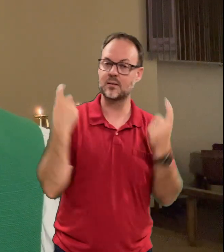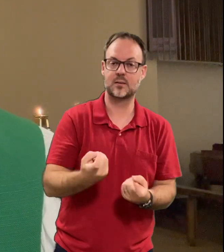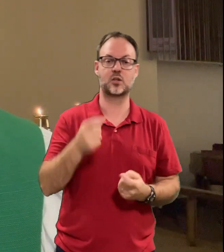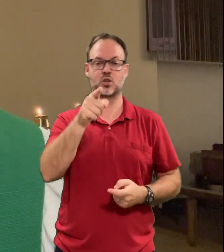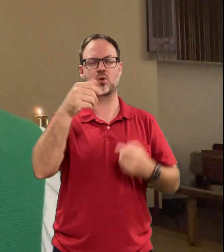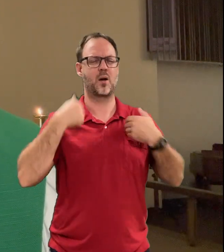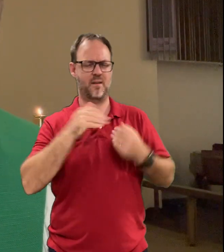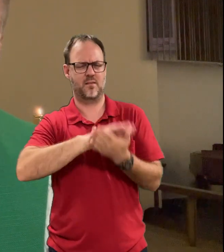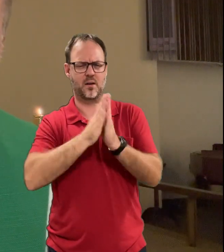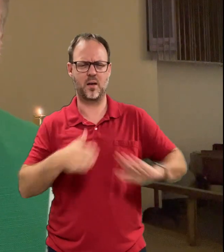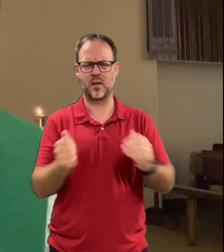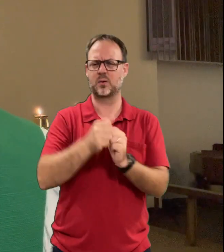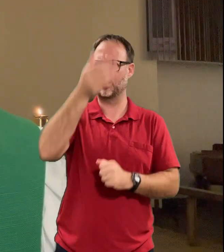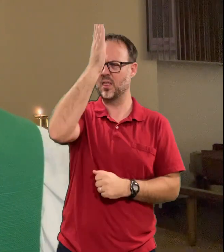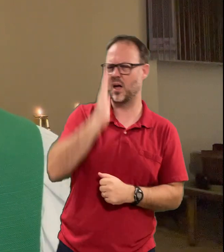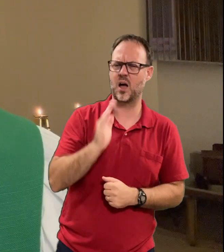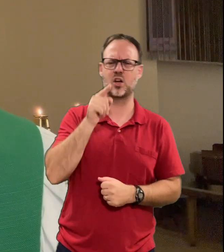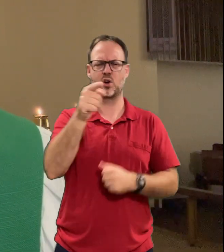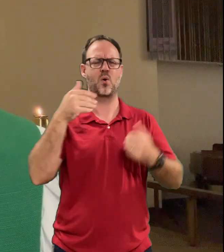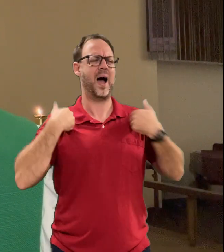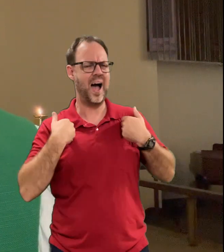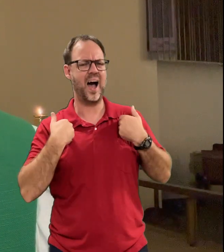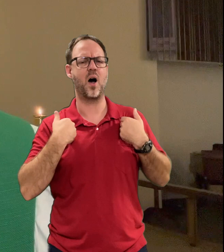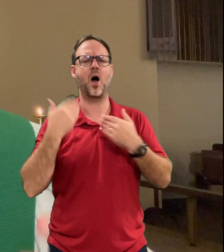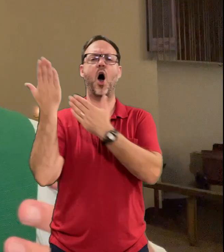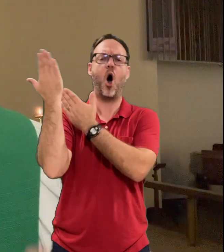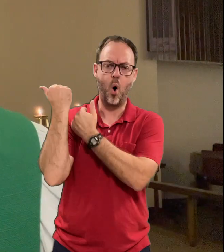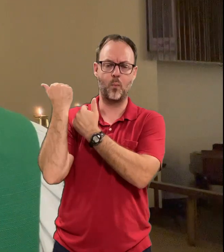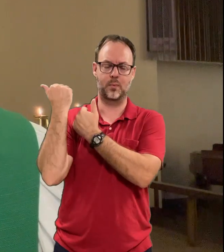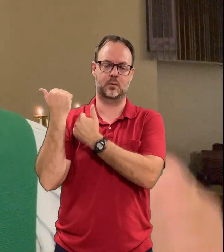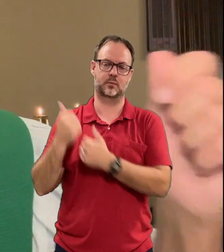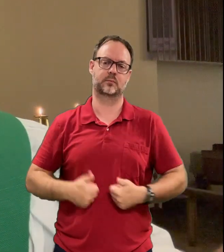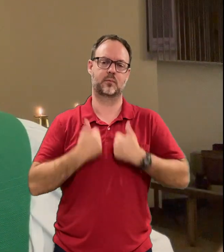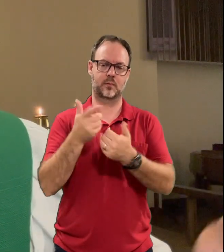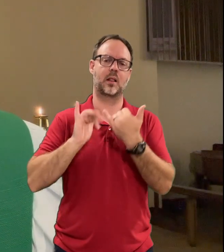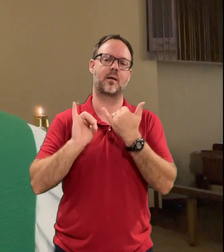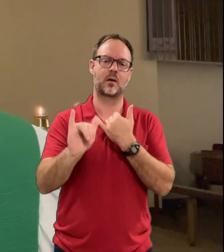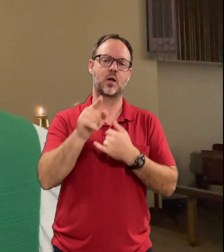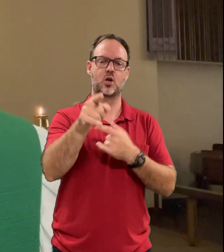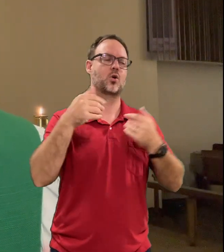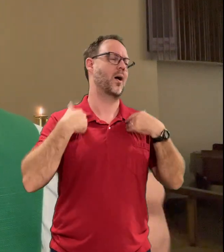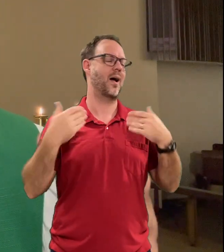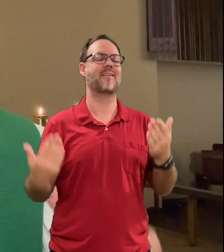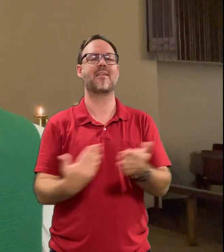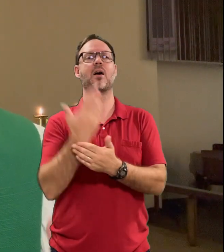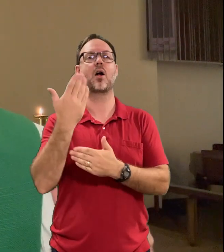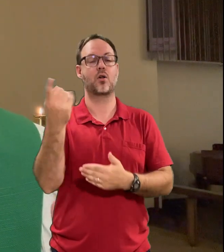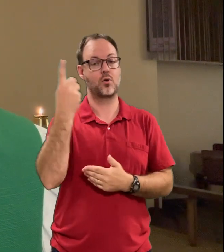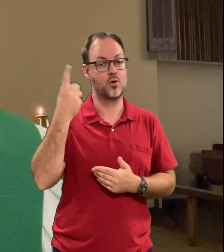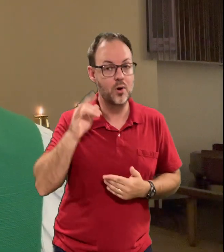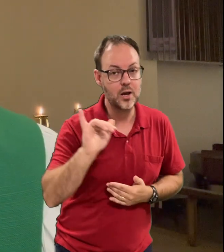of sins. You have peace with God. You have hope of eternal life. And you have